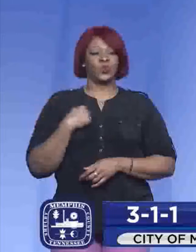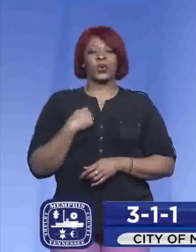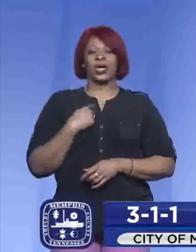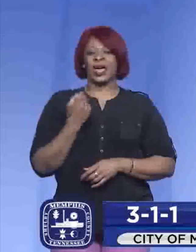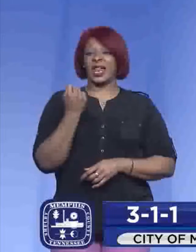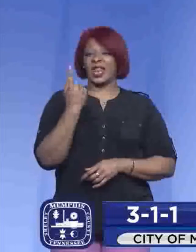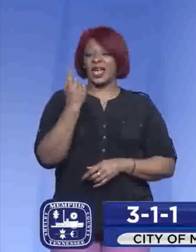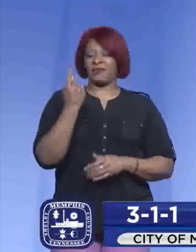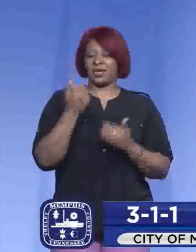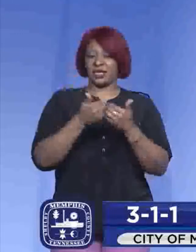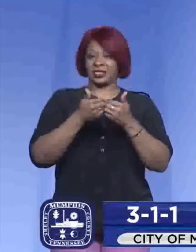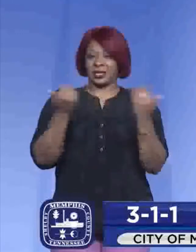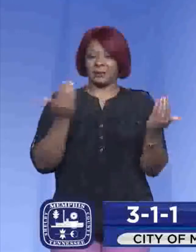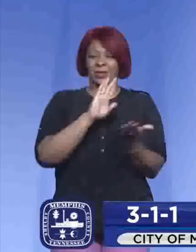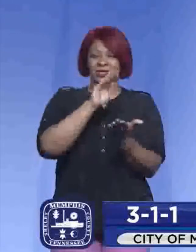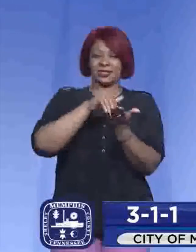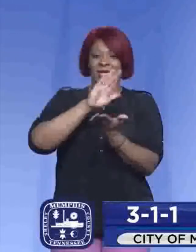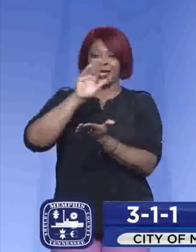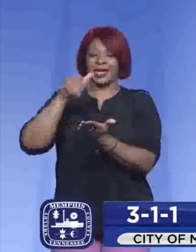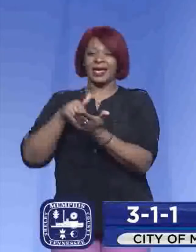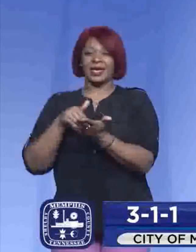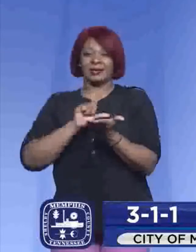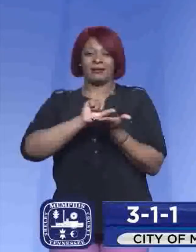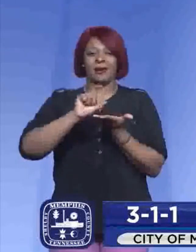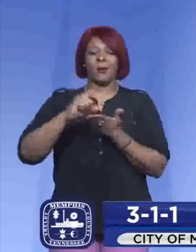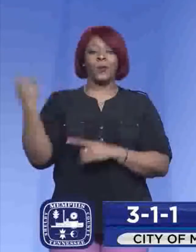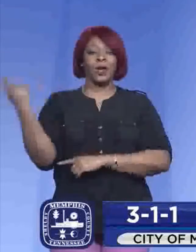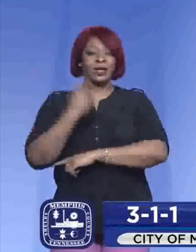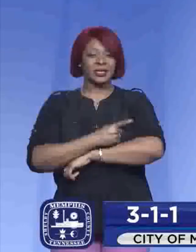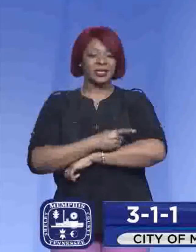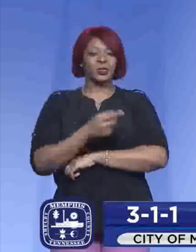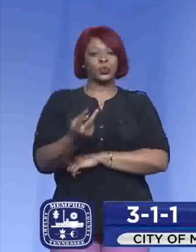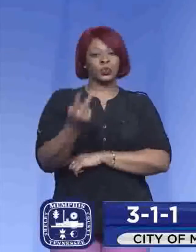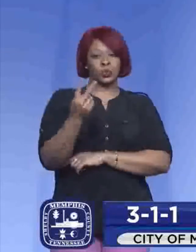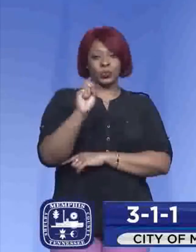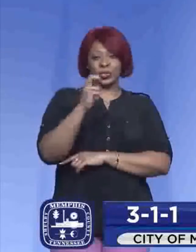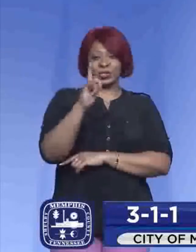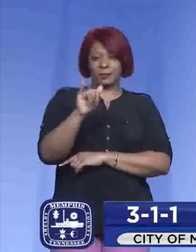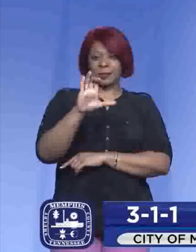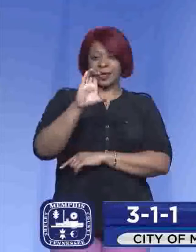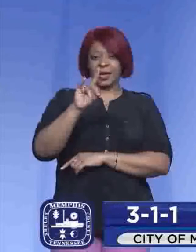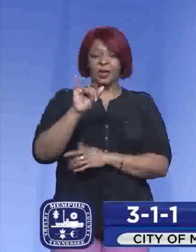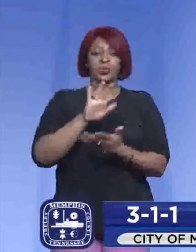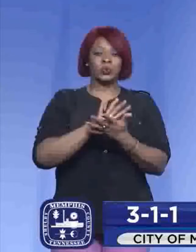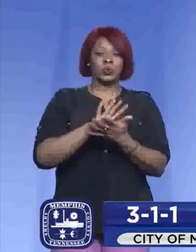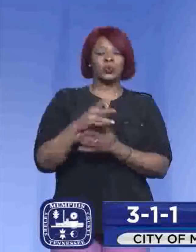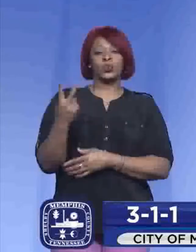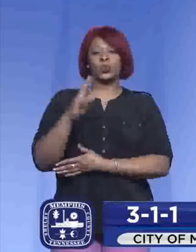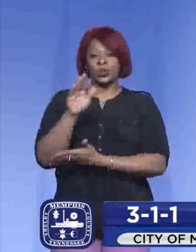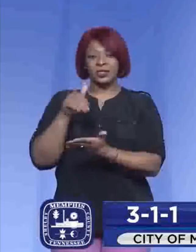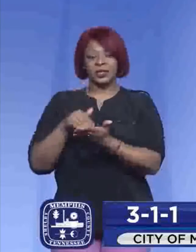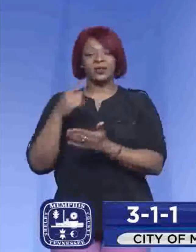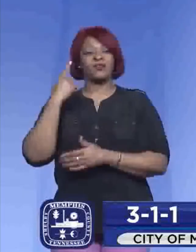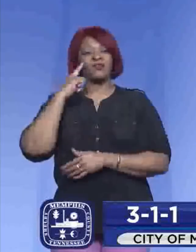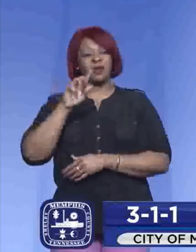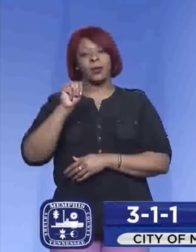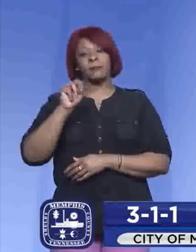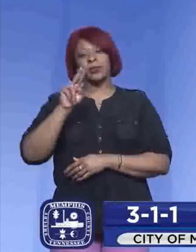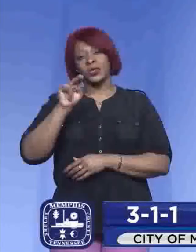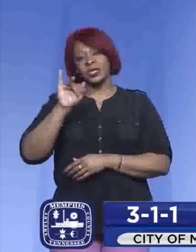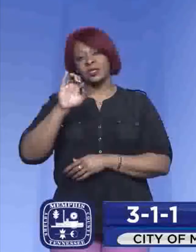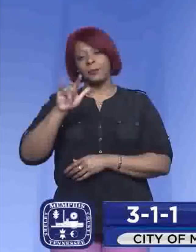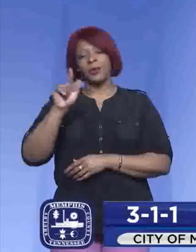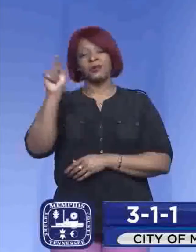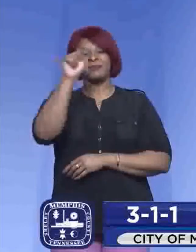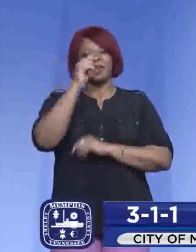11 separate sites on one day, including 2 Shelby County school sites and 2 sites for municipal schools, in